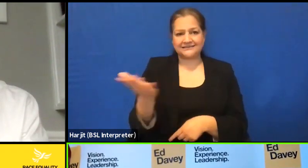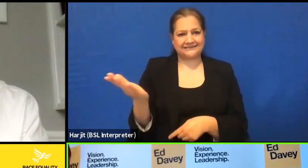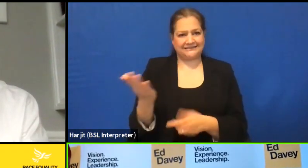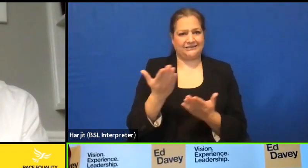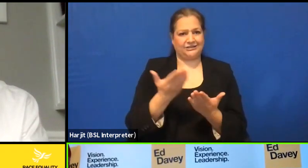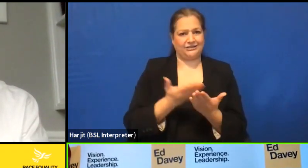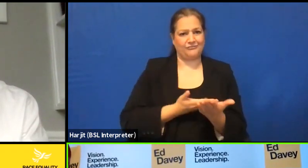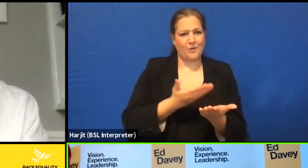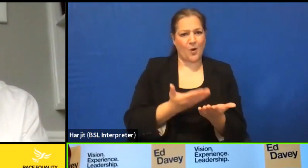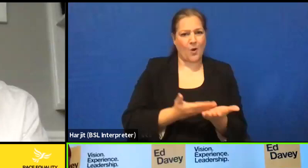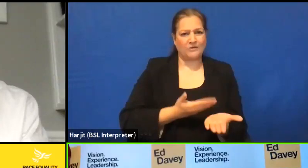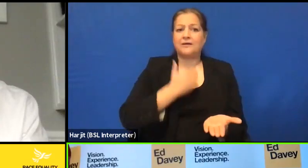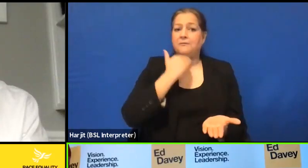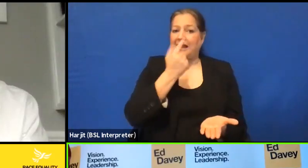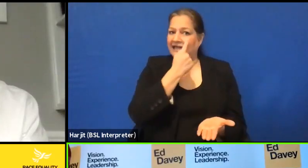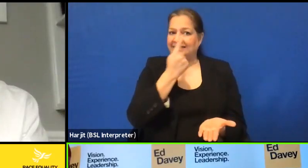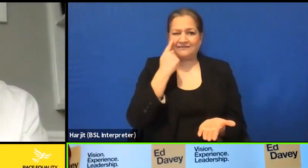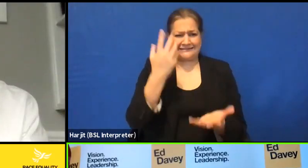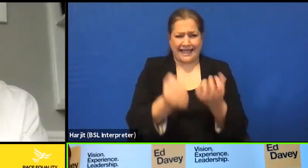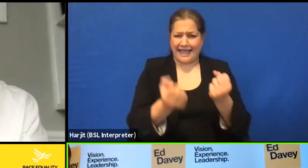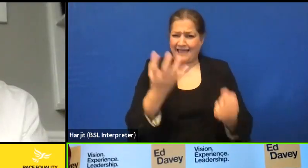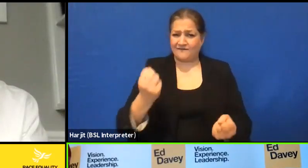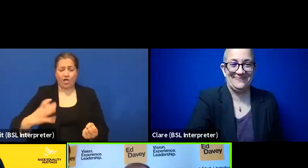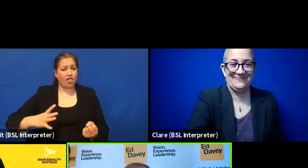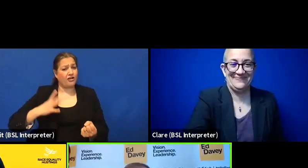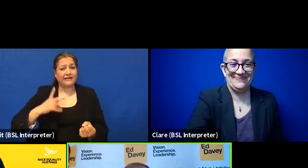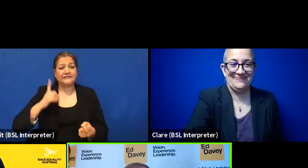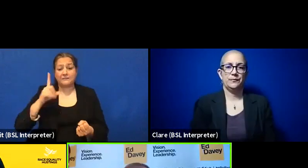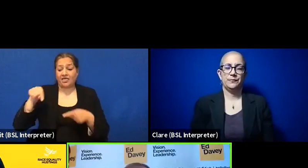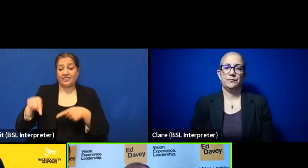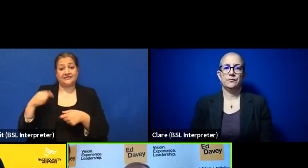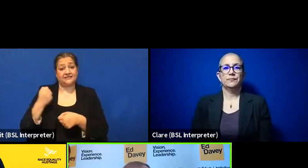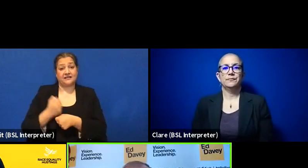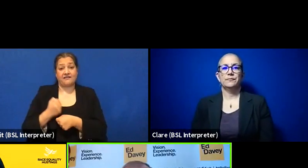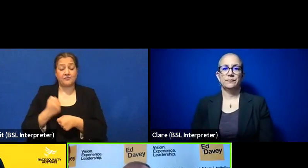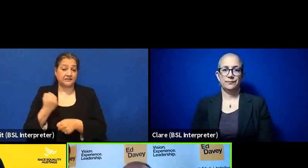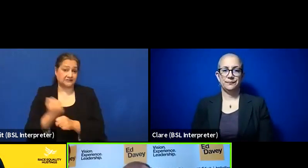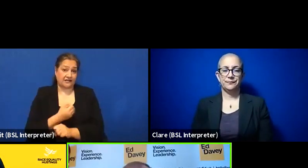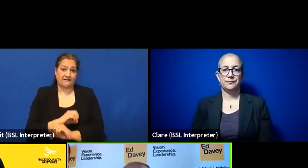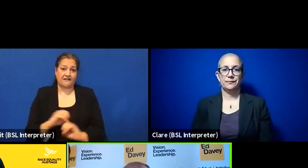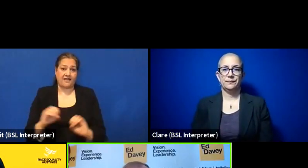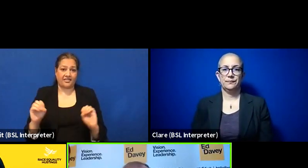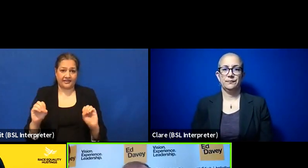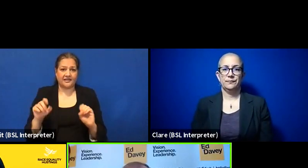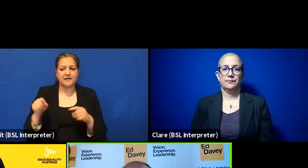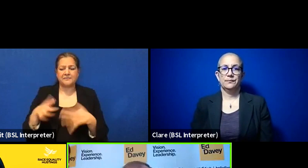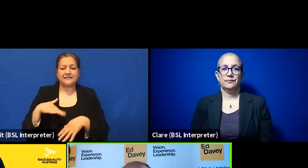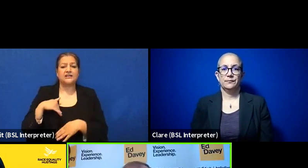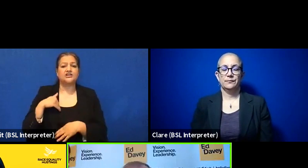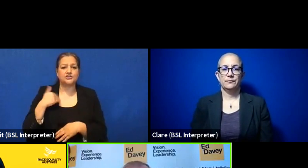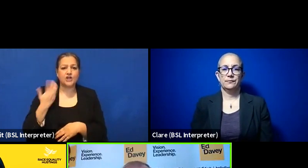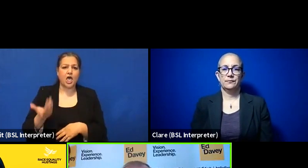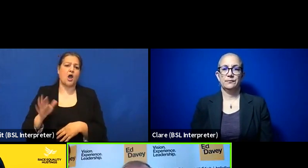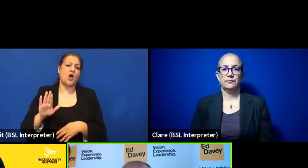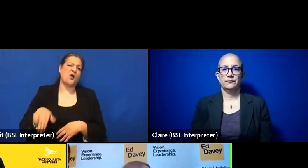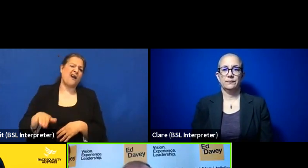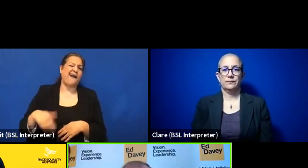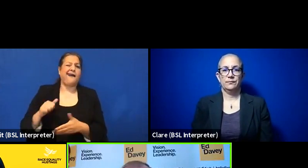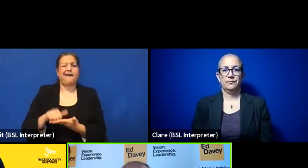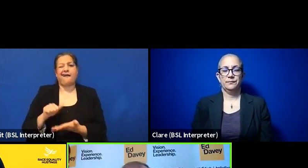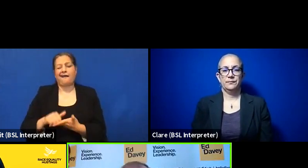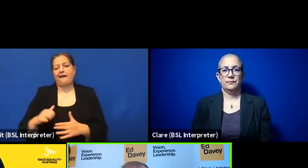and this government hasn't done anything. It has been slow, it has been complacent, it wants to